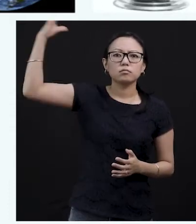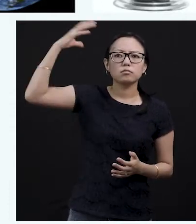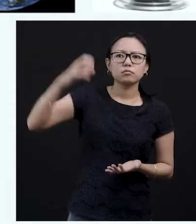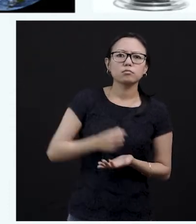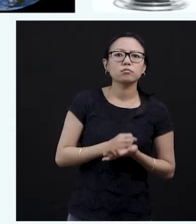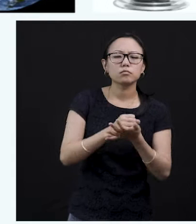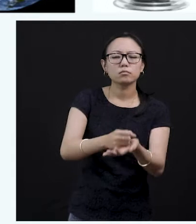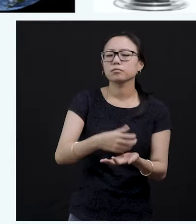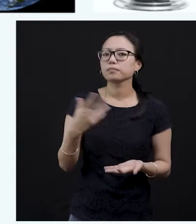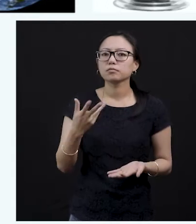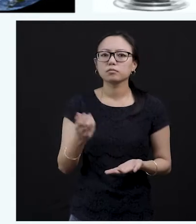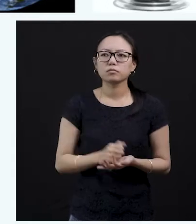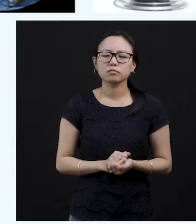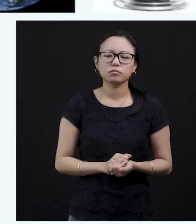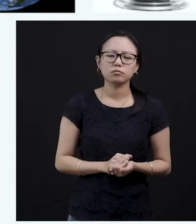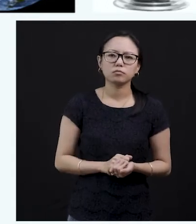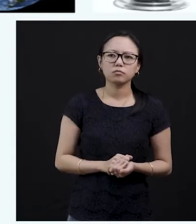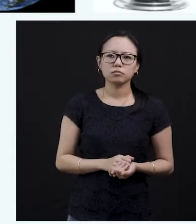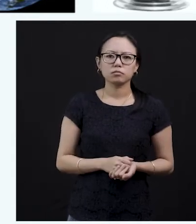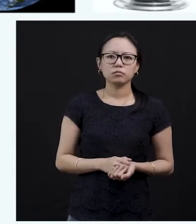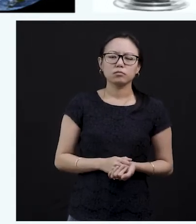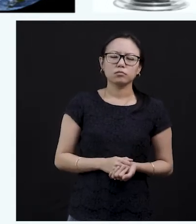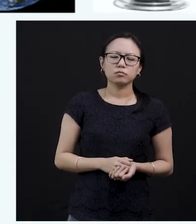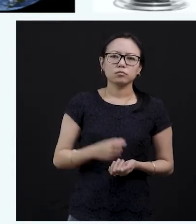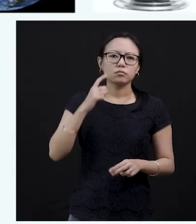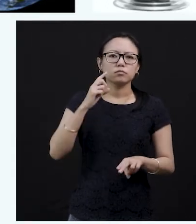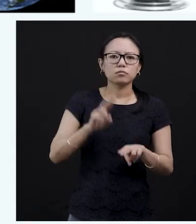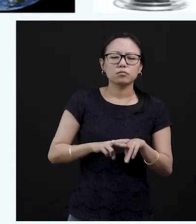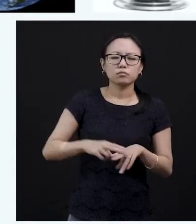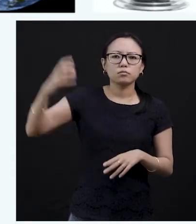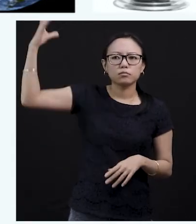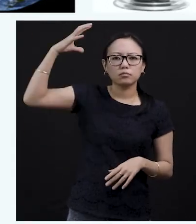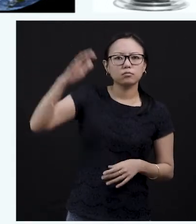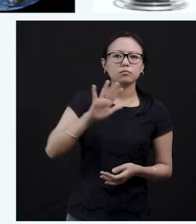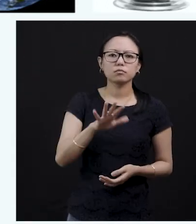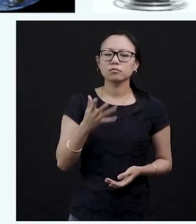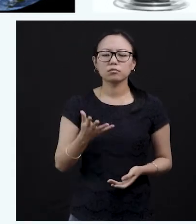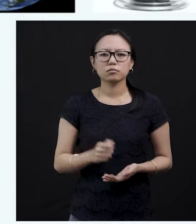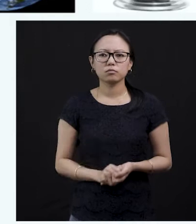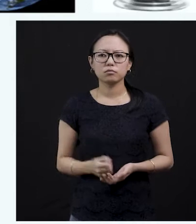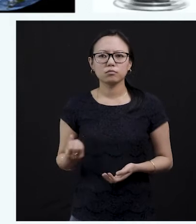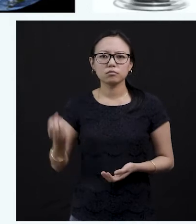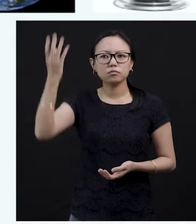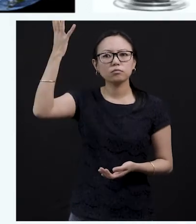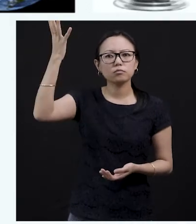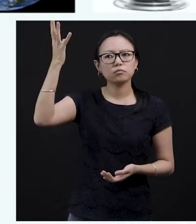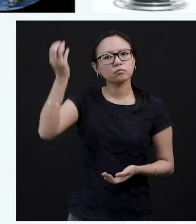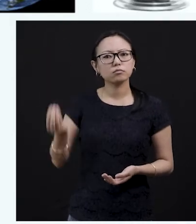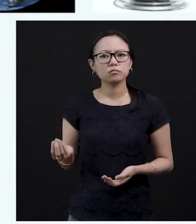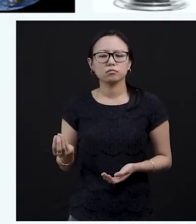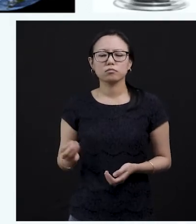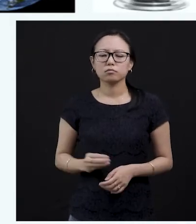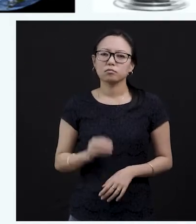was no sun, we wouldn't have had day and evening time, right? We wouldn't have even morning